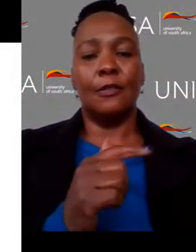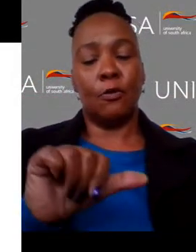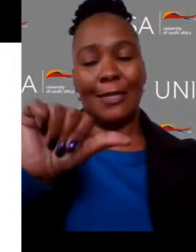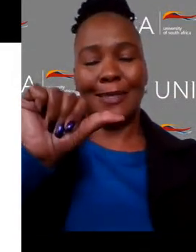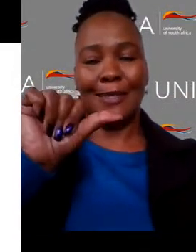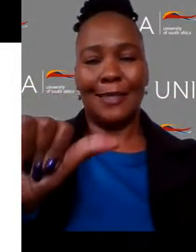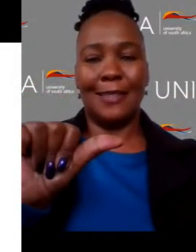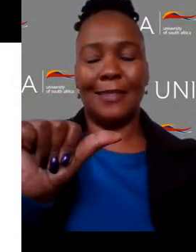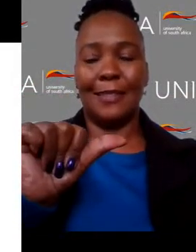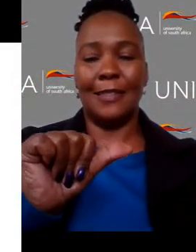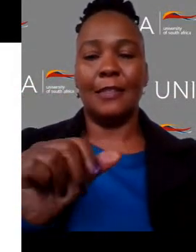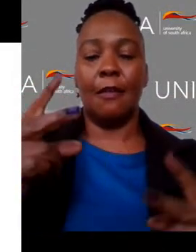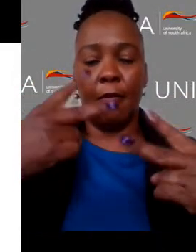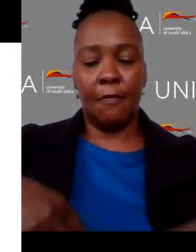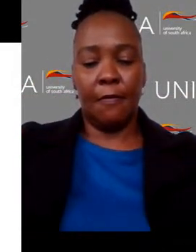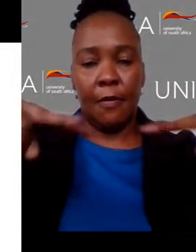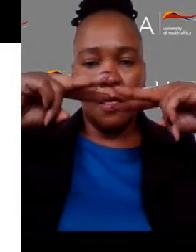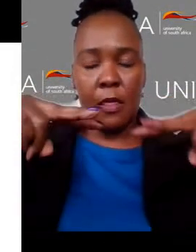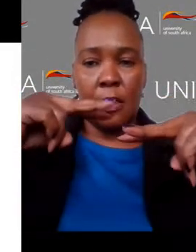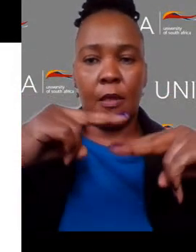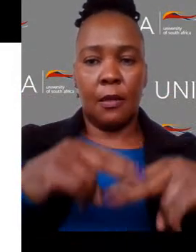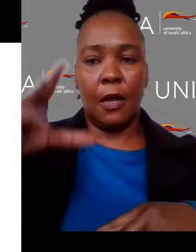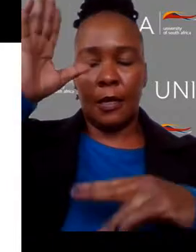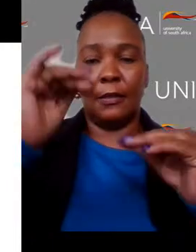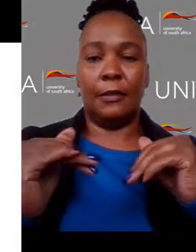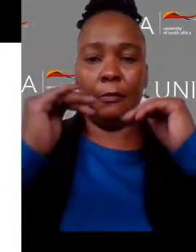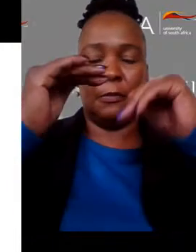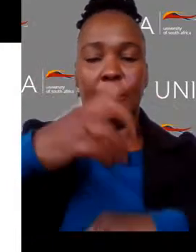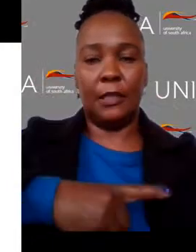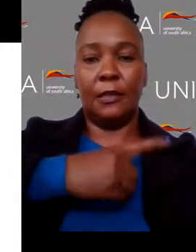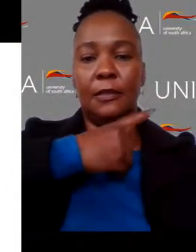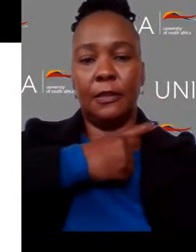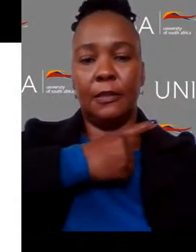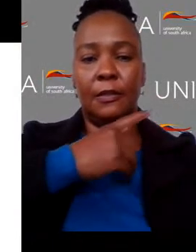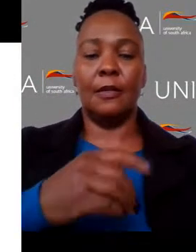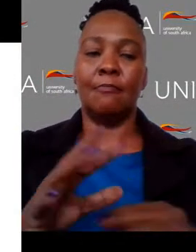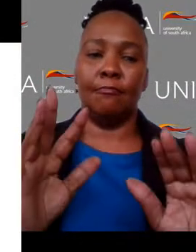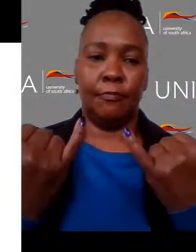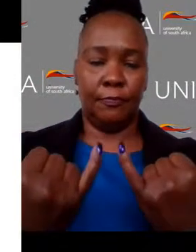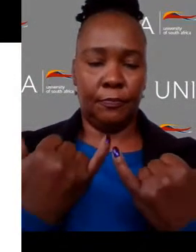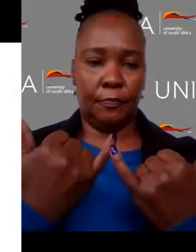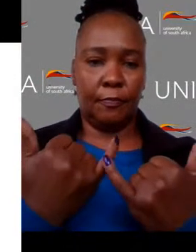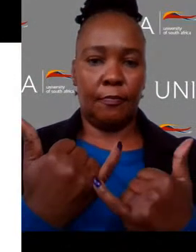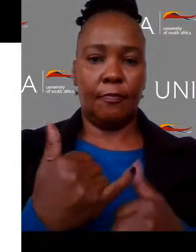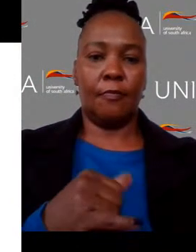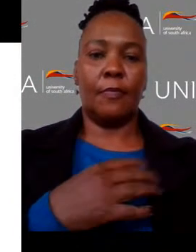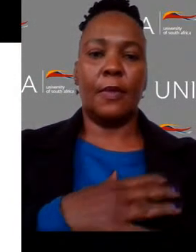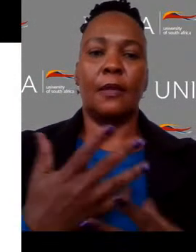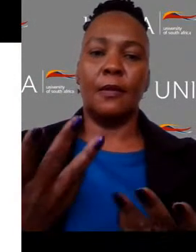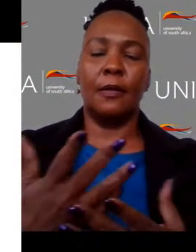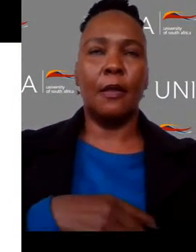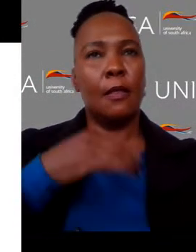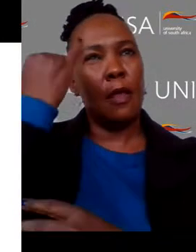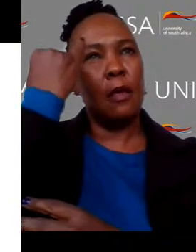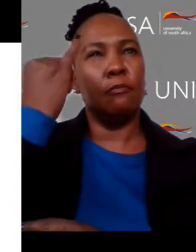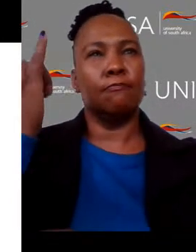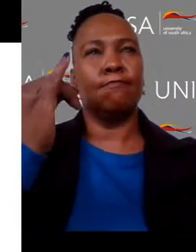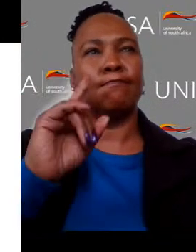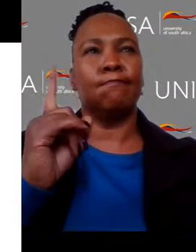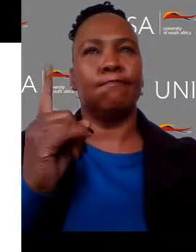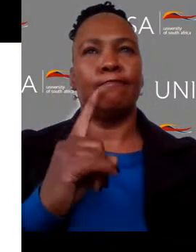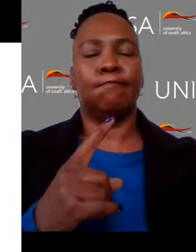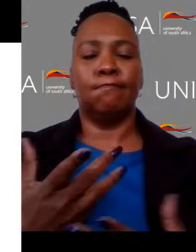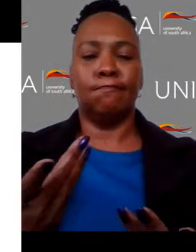6 core values of academic integrity. Now, let's imagine that they aren't